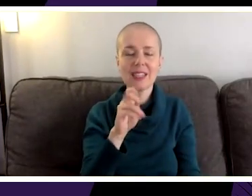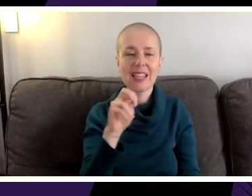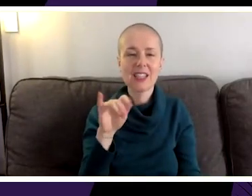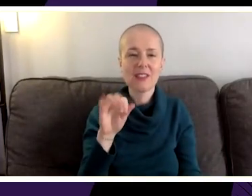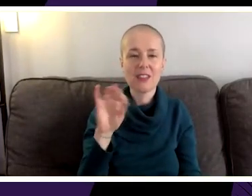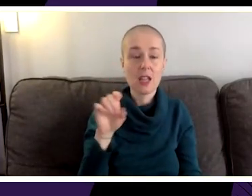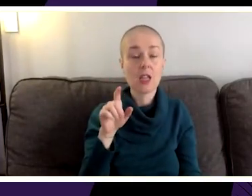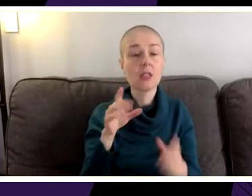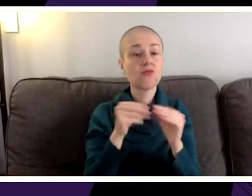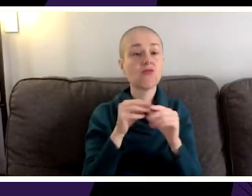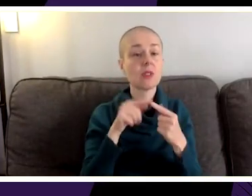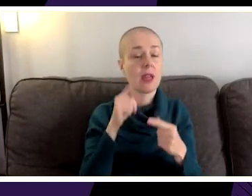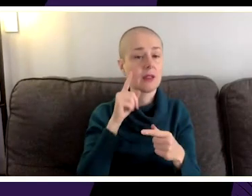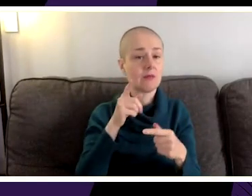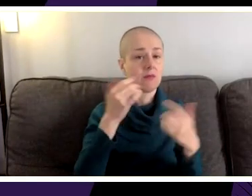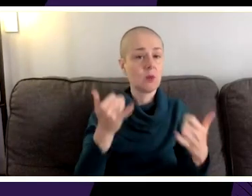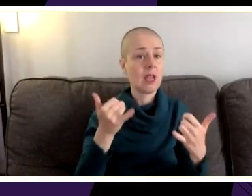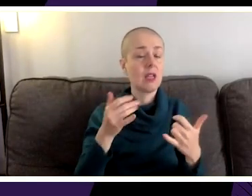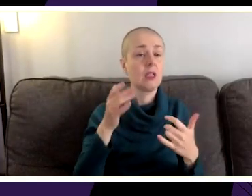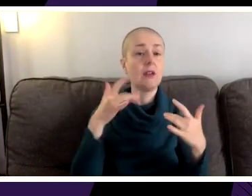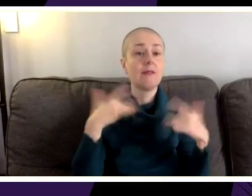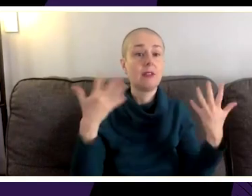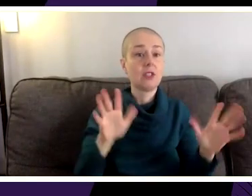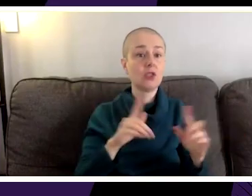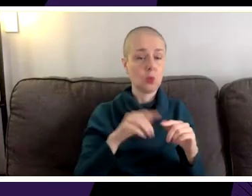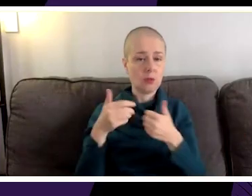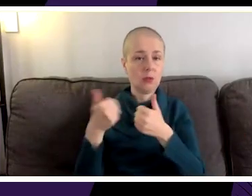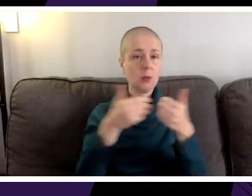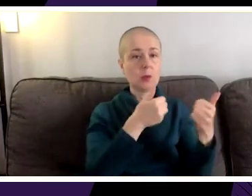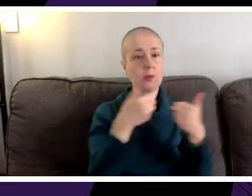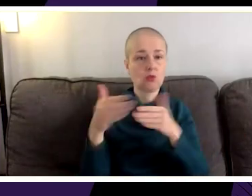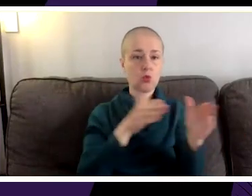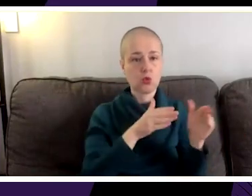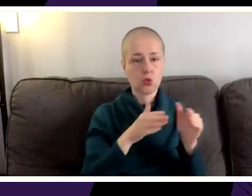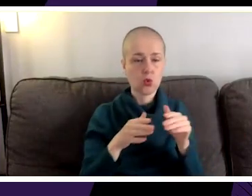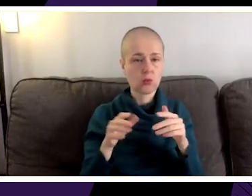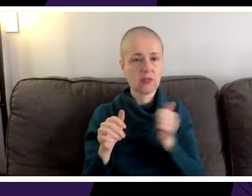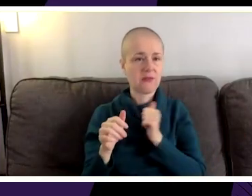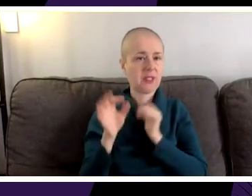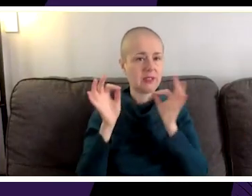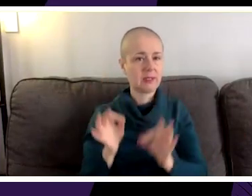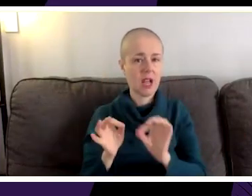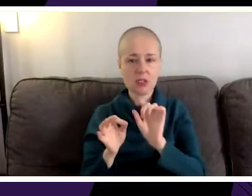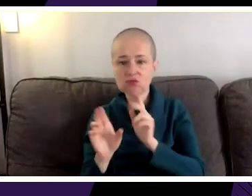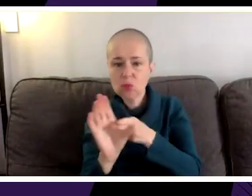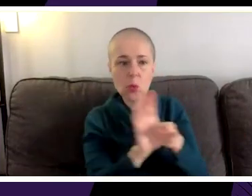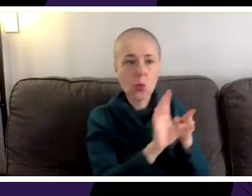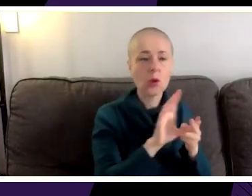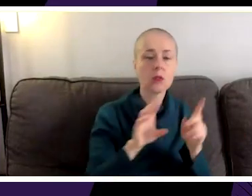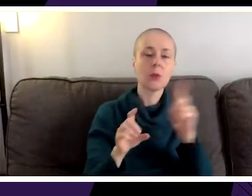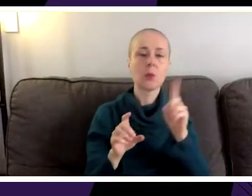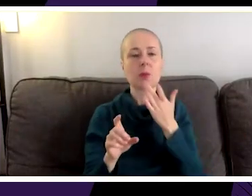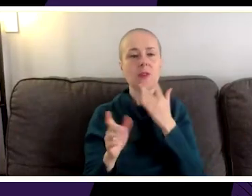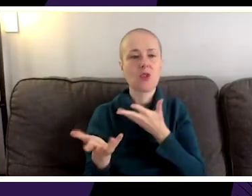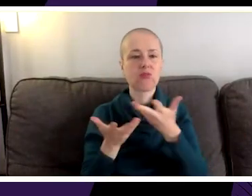breakout rooms at the end of the event, and everybody can self-select into whichever presenter's breakout room that you would like to